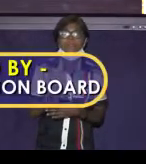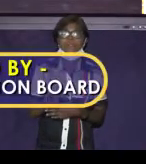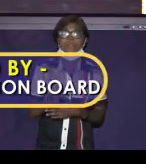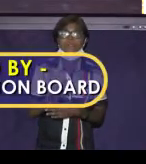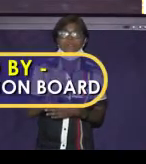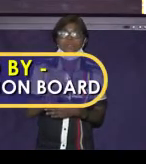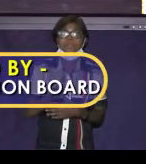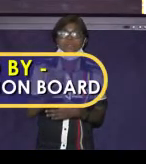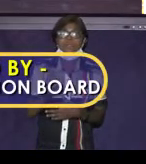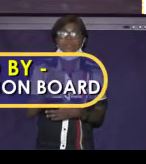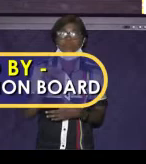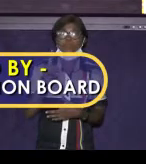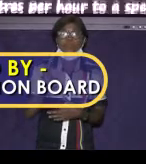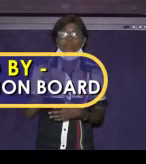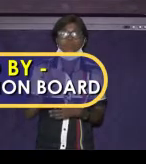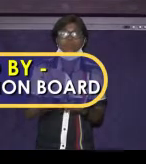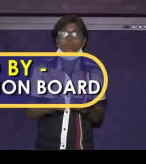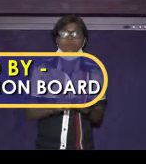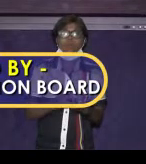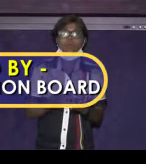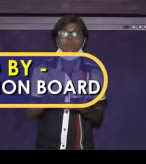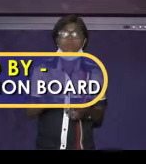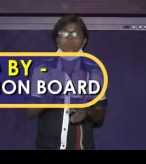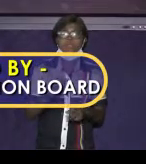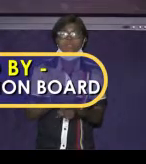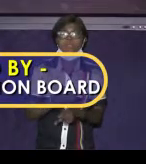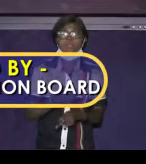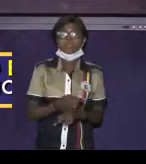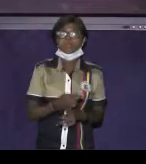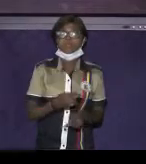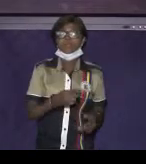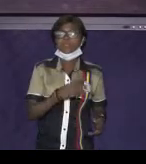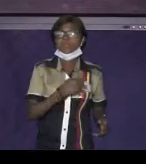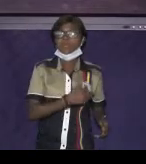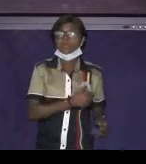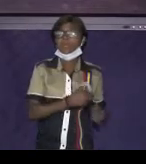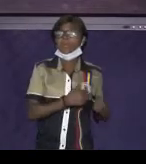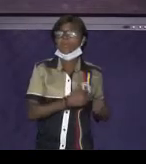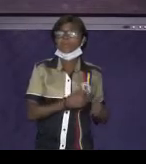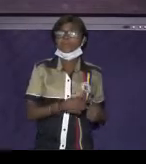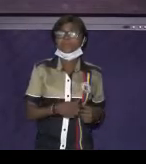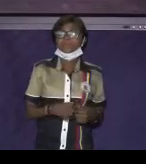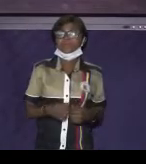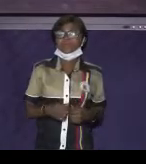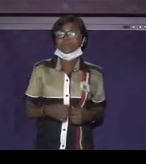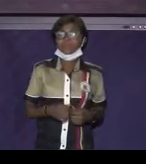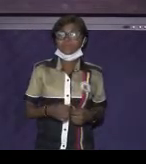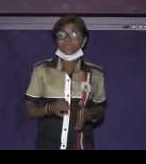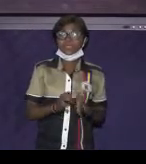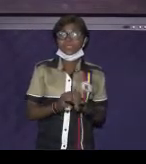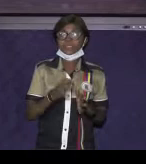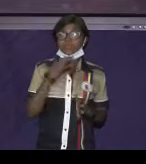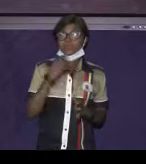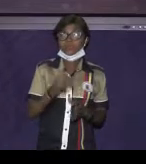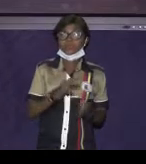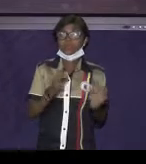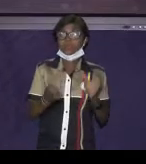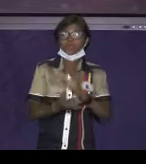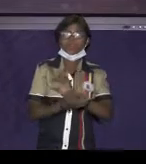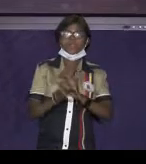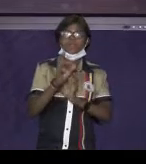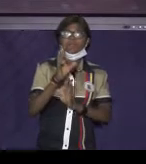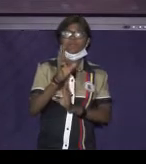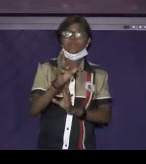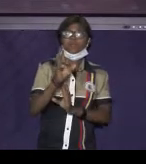seconds is 1 hour. So let's keep that in mind as we go. Now this says convert 36 kilometers per hour to a speed